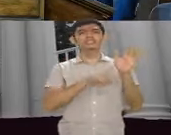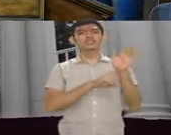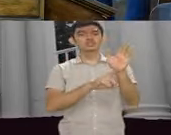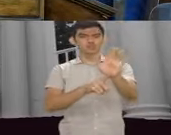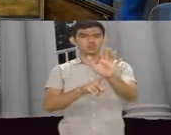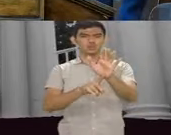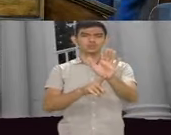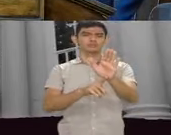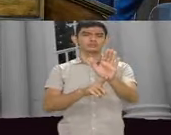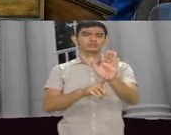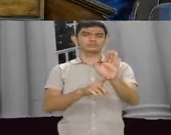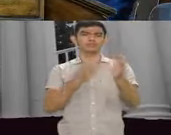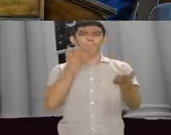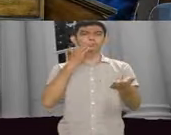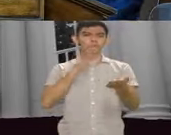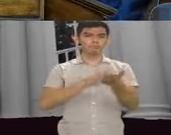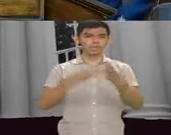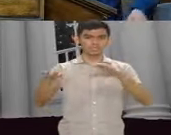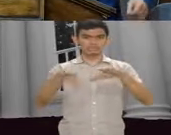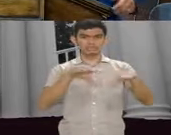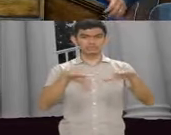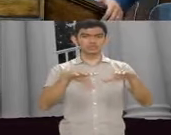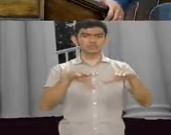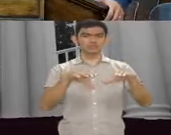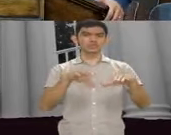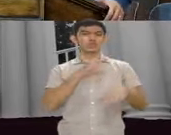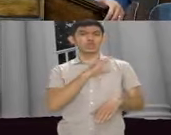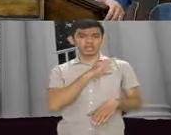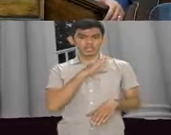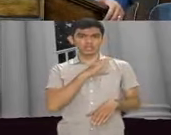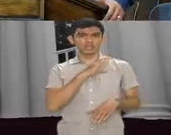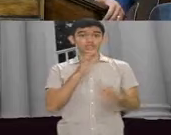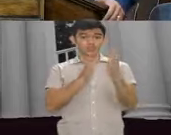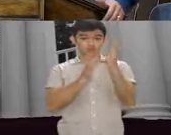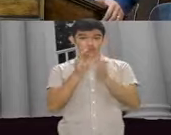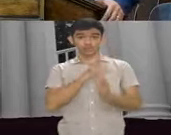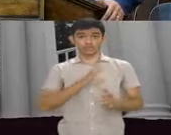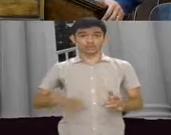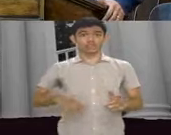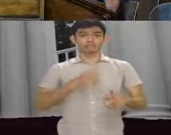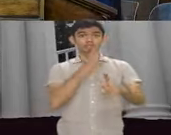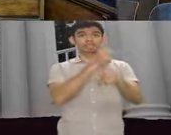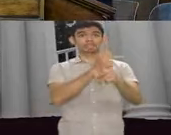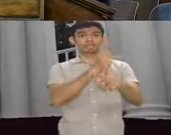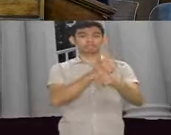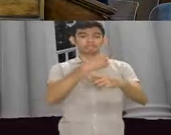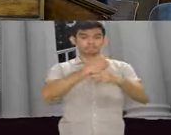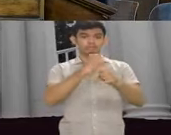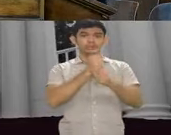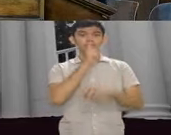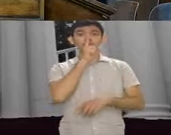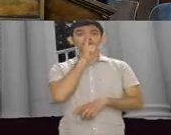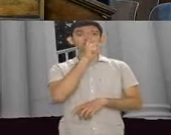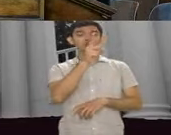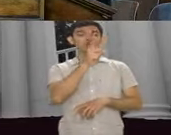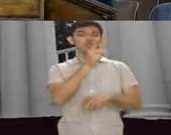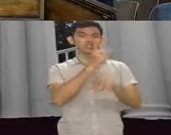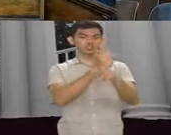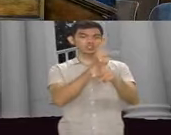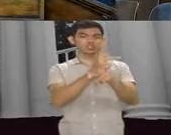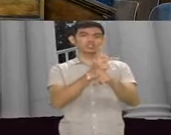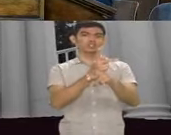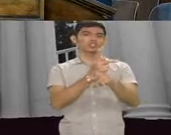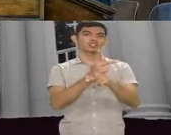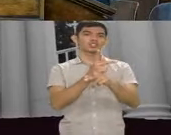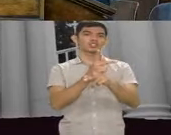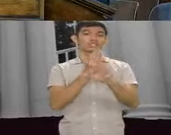disrespect? Of course not. It is obvious that Jesus cared about his mother and was making sure she would be taken